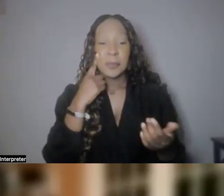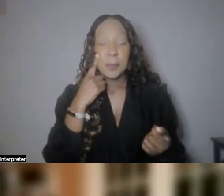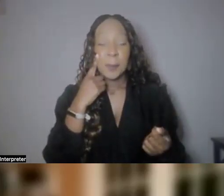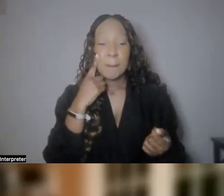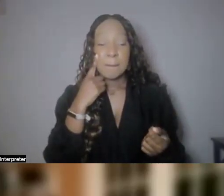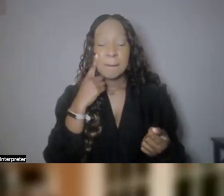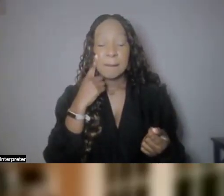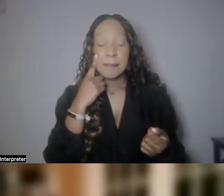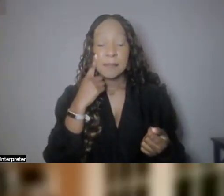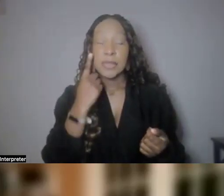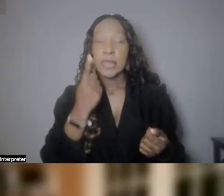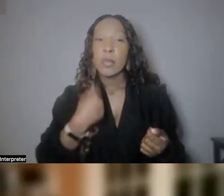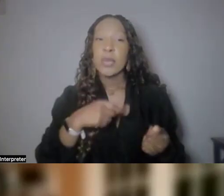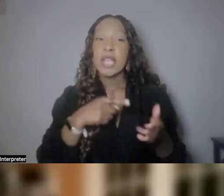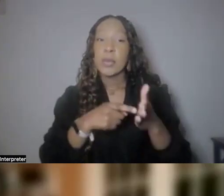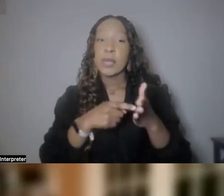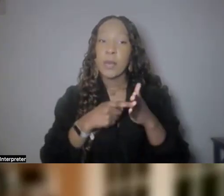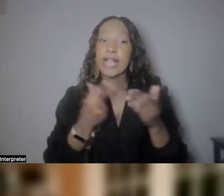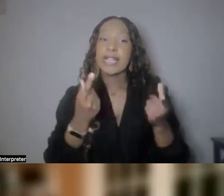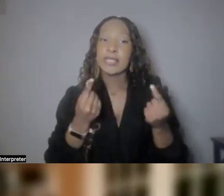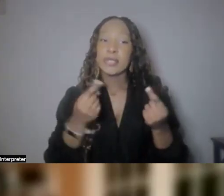we are obligated to do this work.